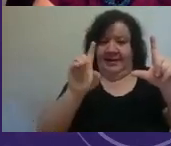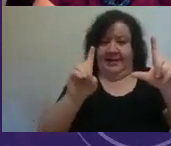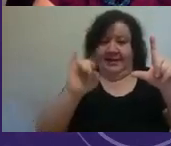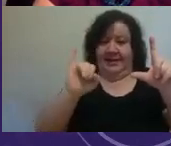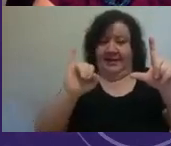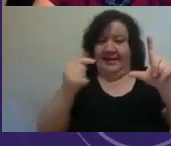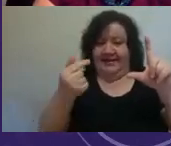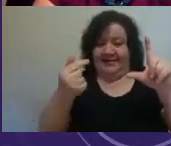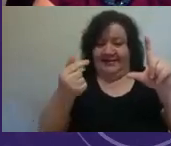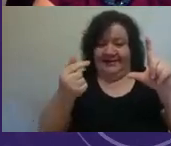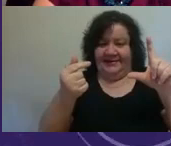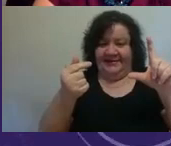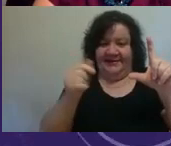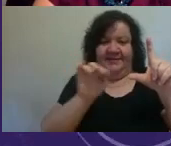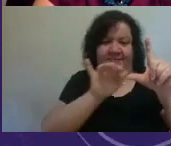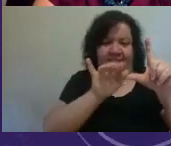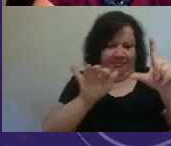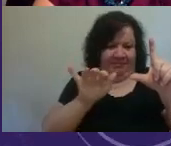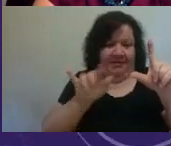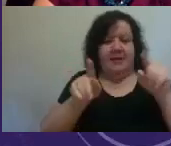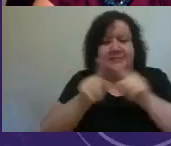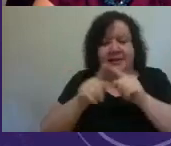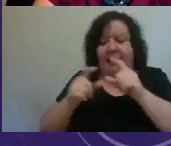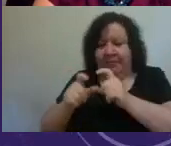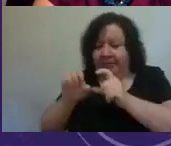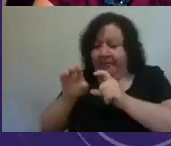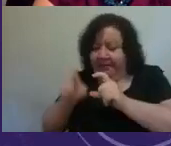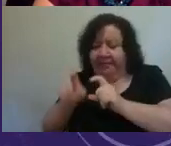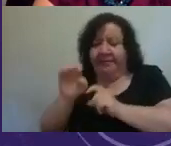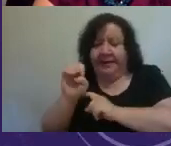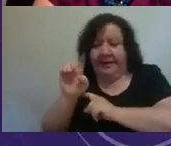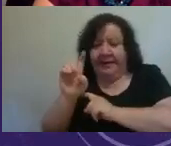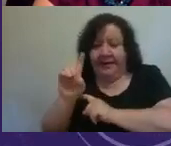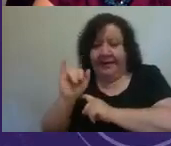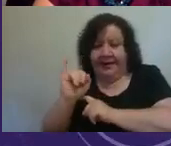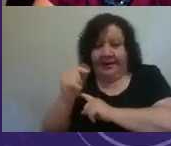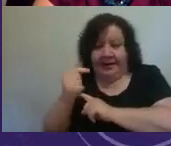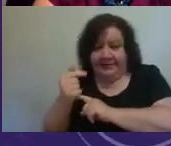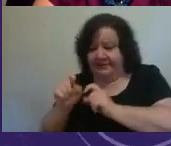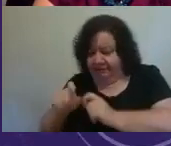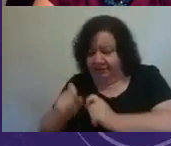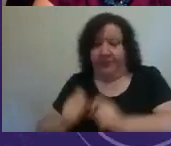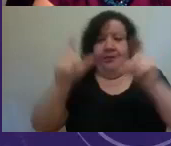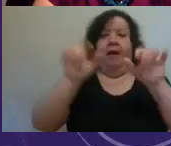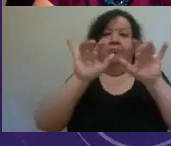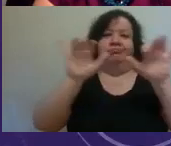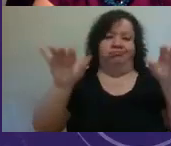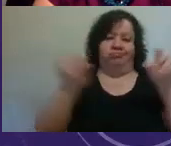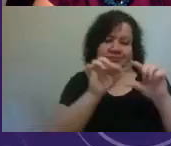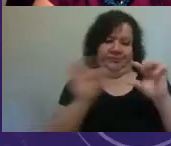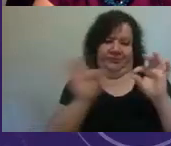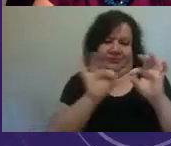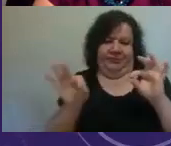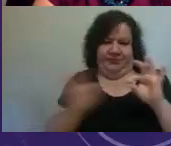Thank you. This is Alice again. So the next question is, the person says, I'm fascinated with the